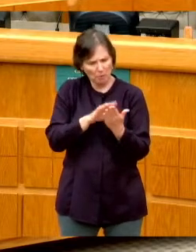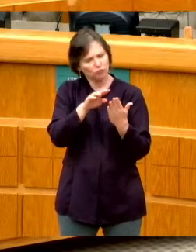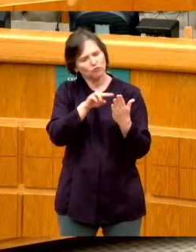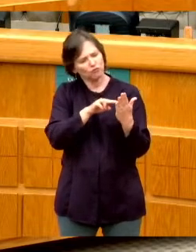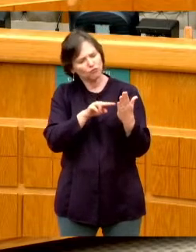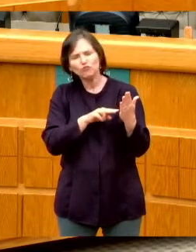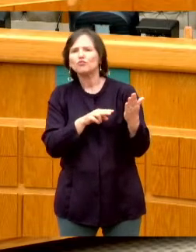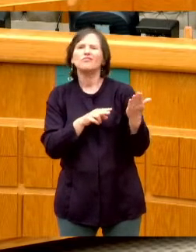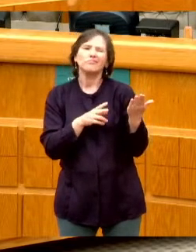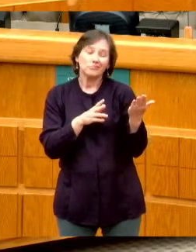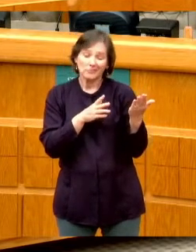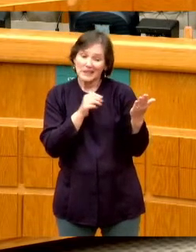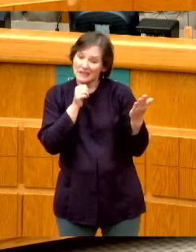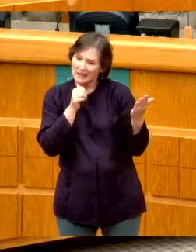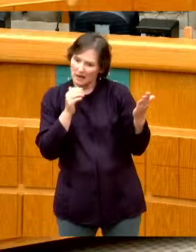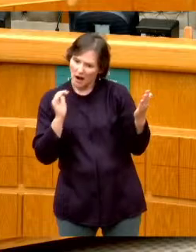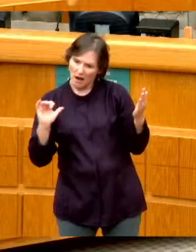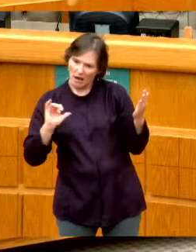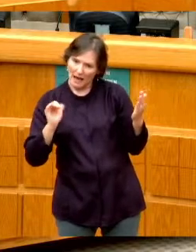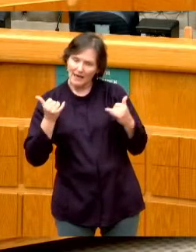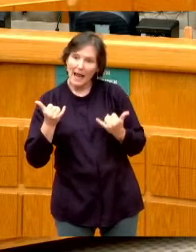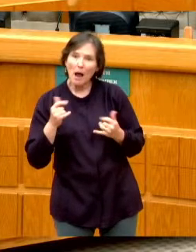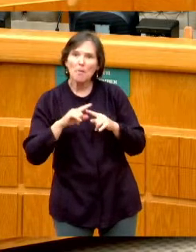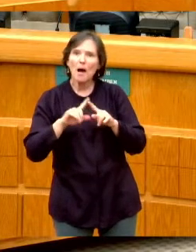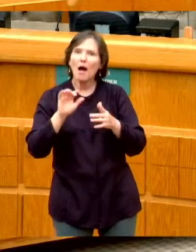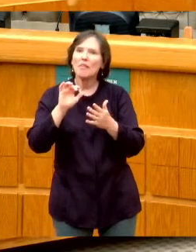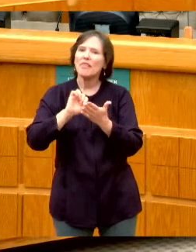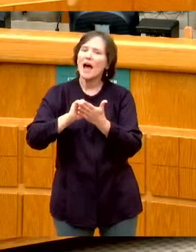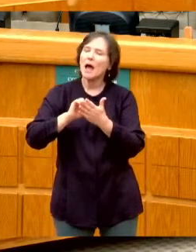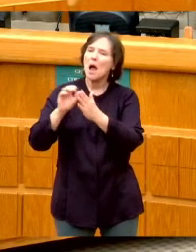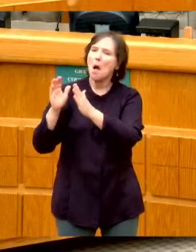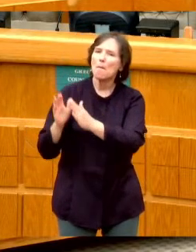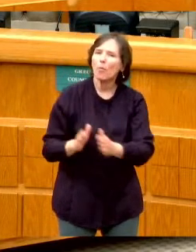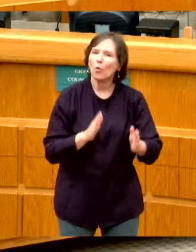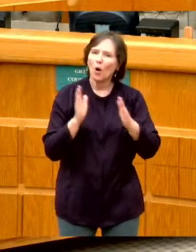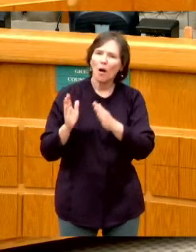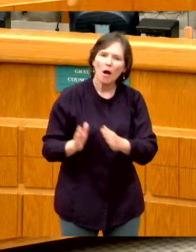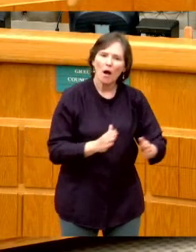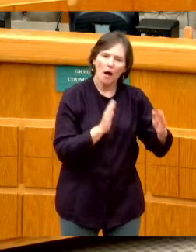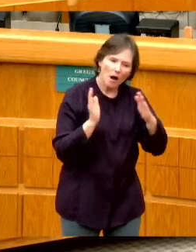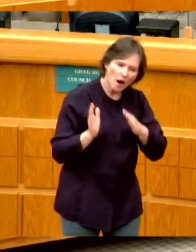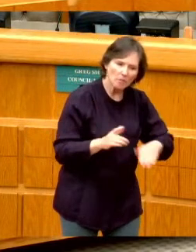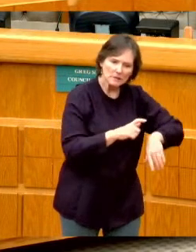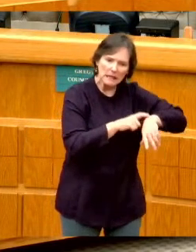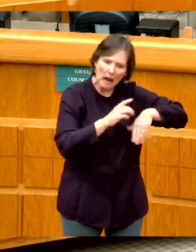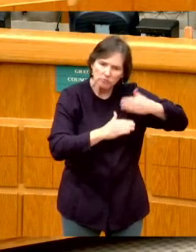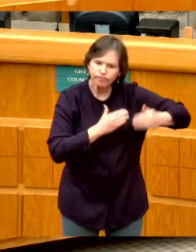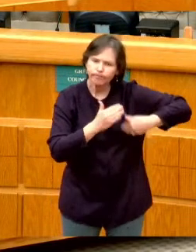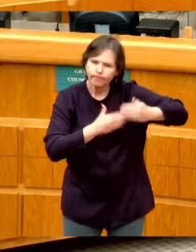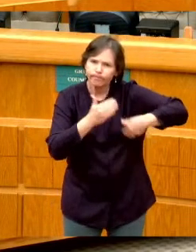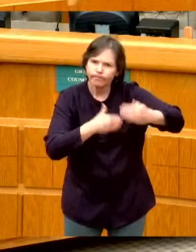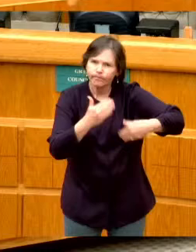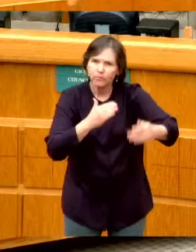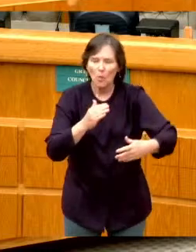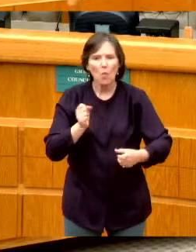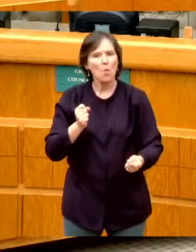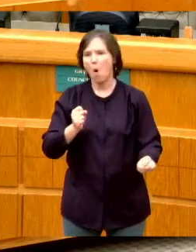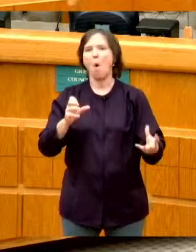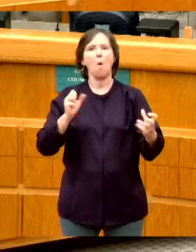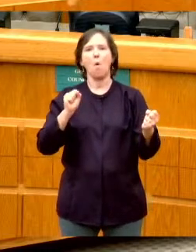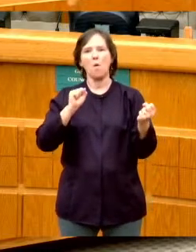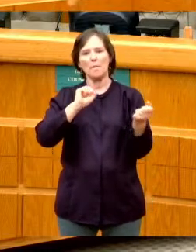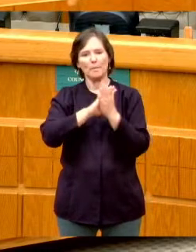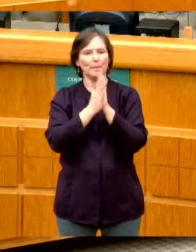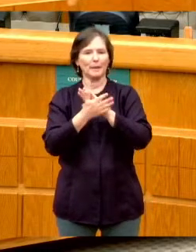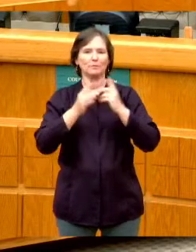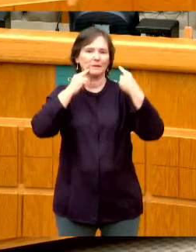important, but all of the preparation makes that program so uber successful. So in the months prior to actually getting